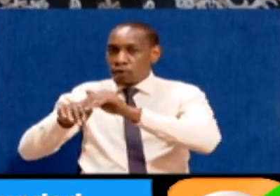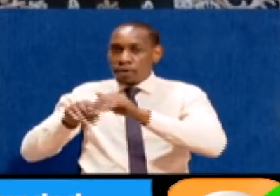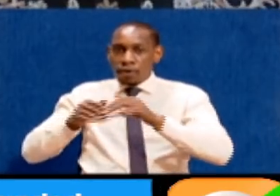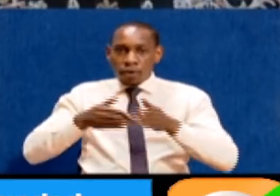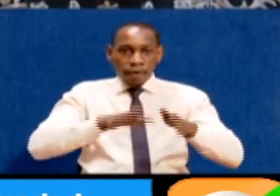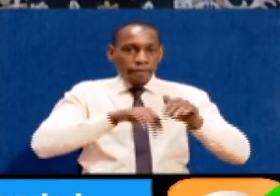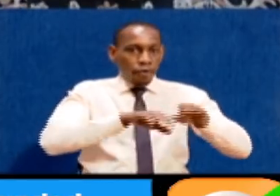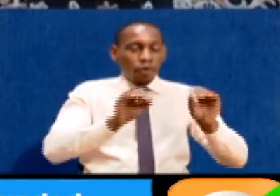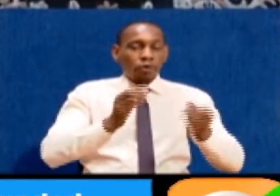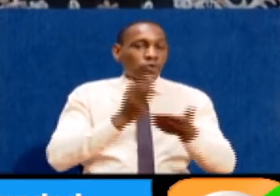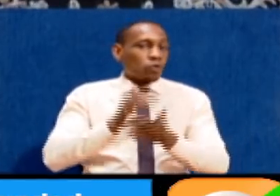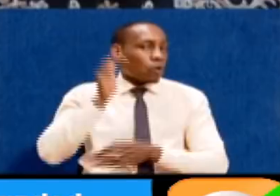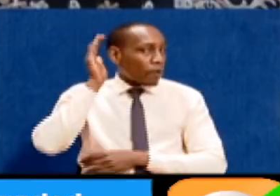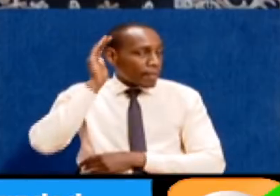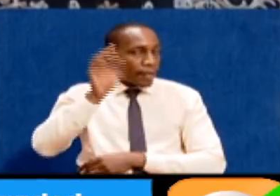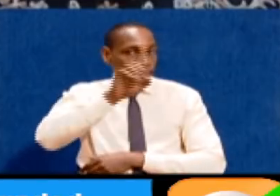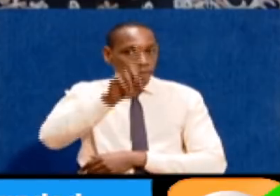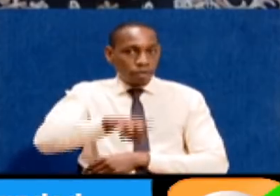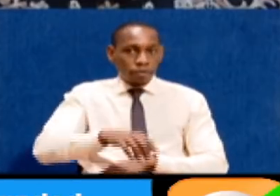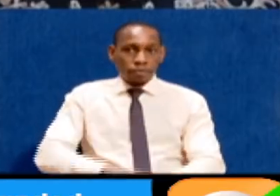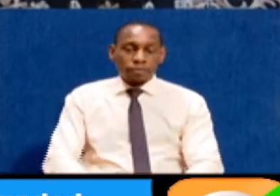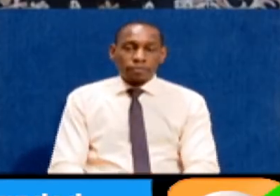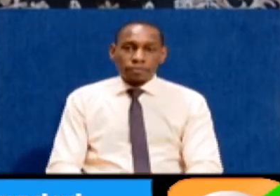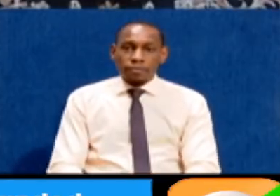way, they would actually listen?